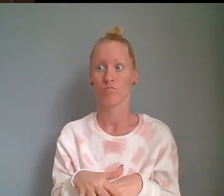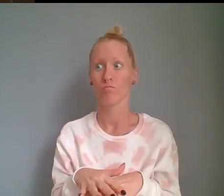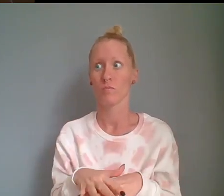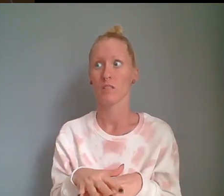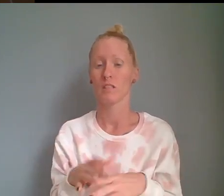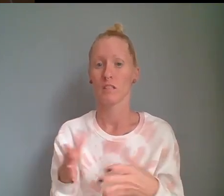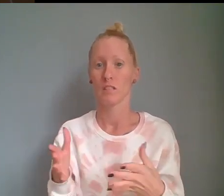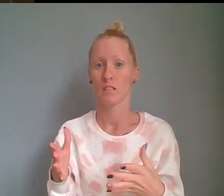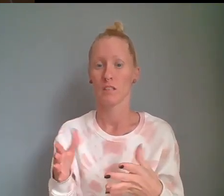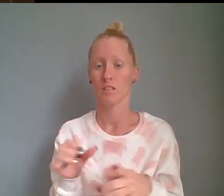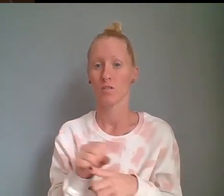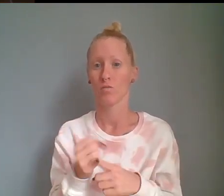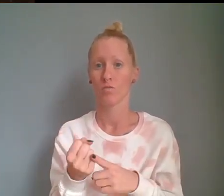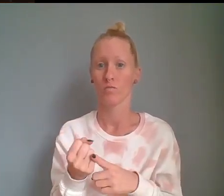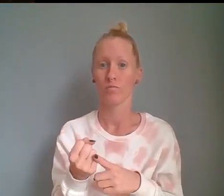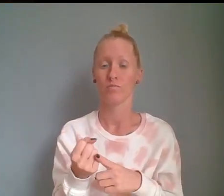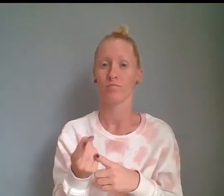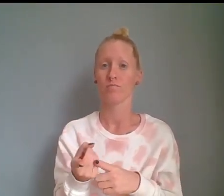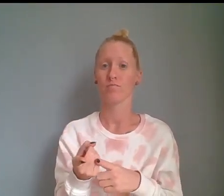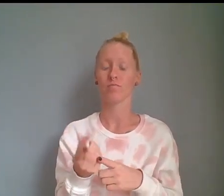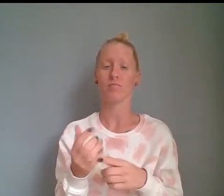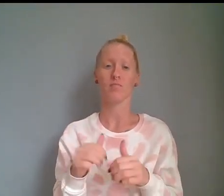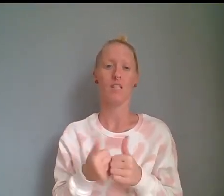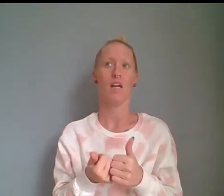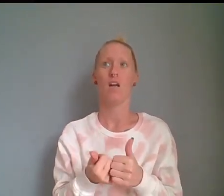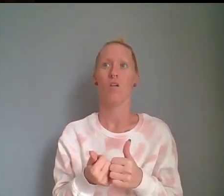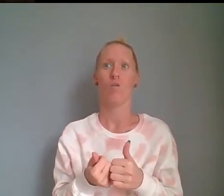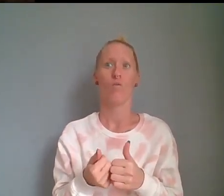manifested in his behavior.